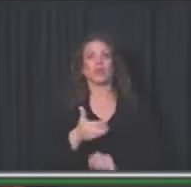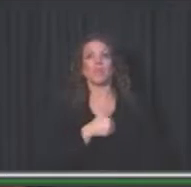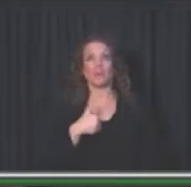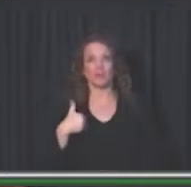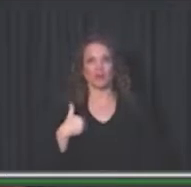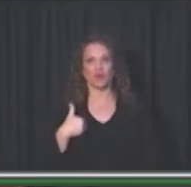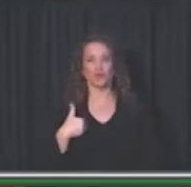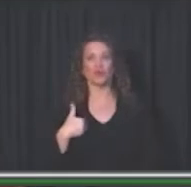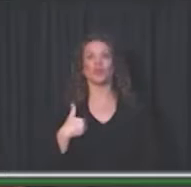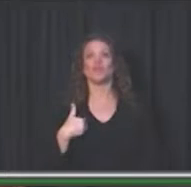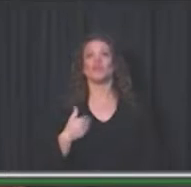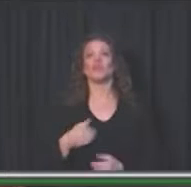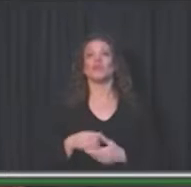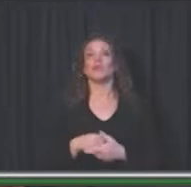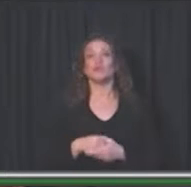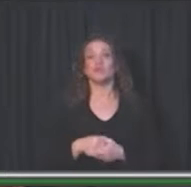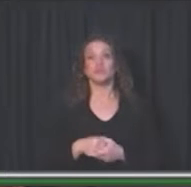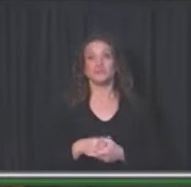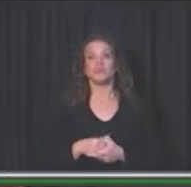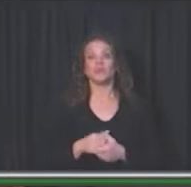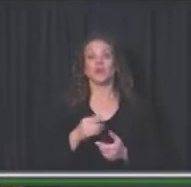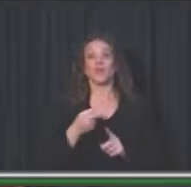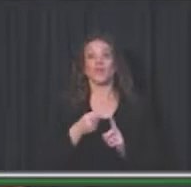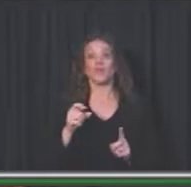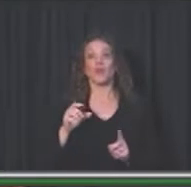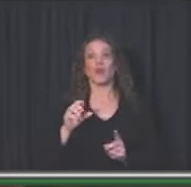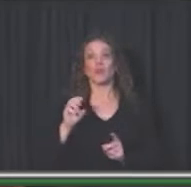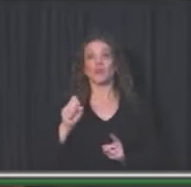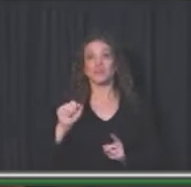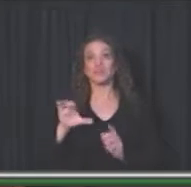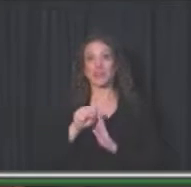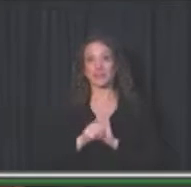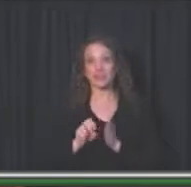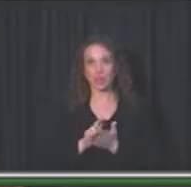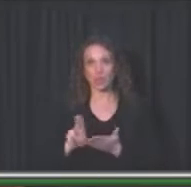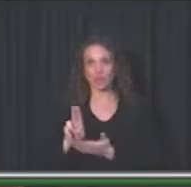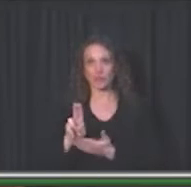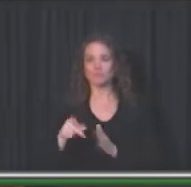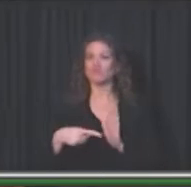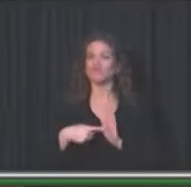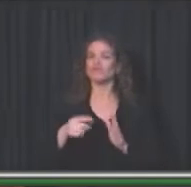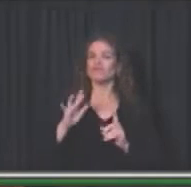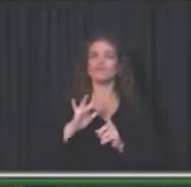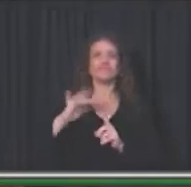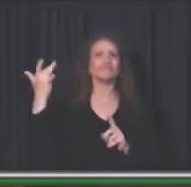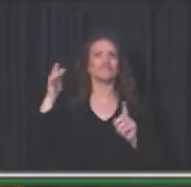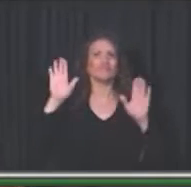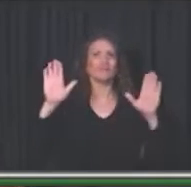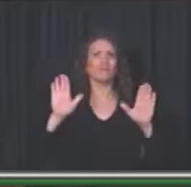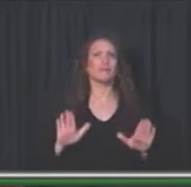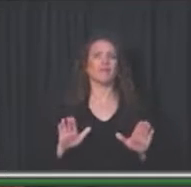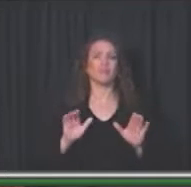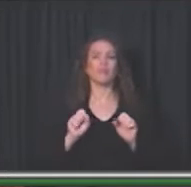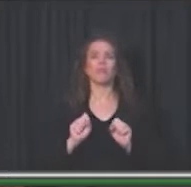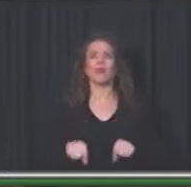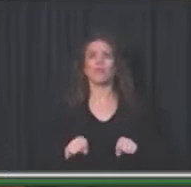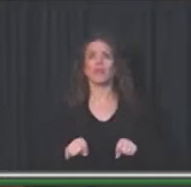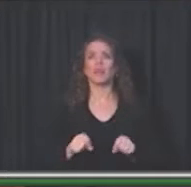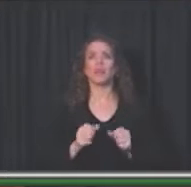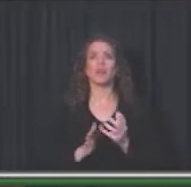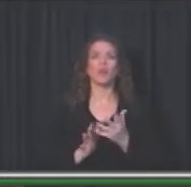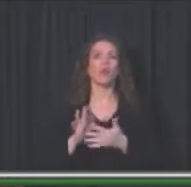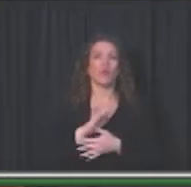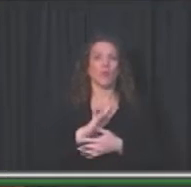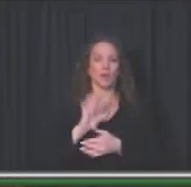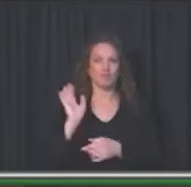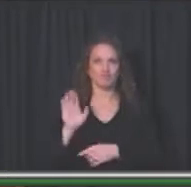on this campus who have displayed exceptional academic ability throughout their studies. With